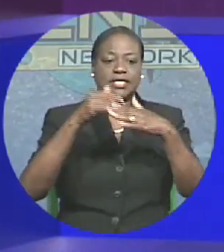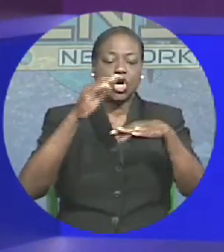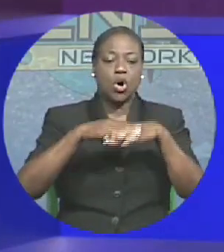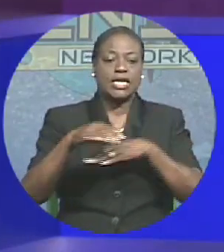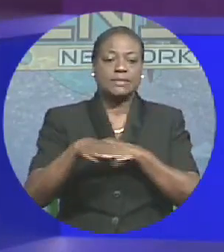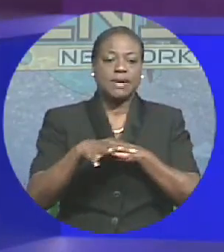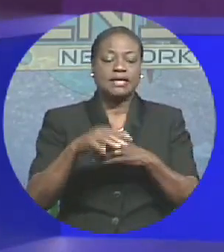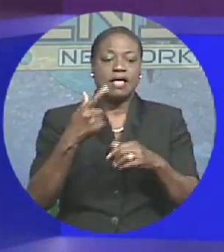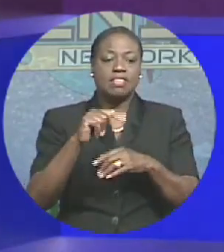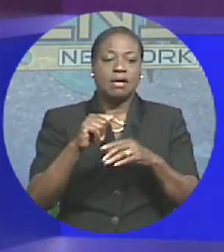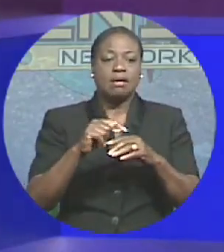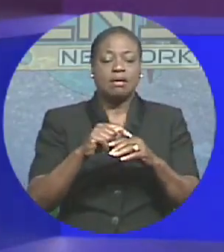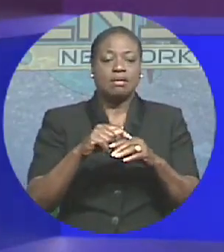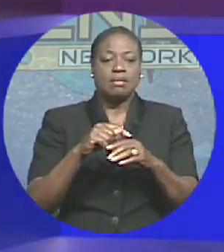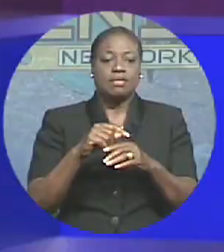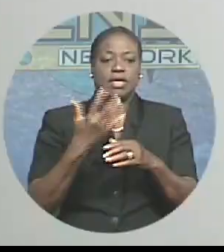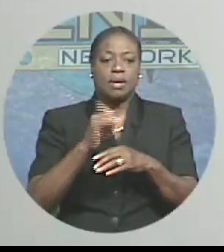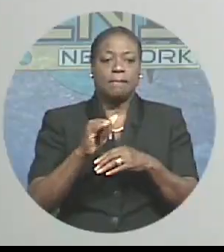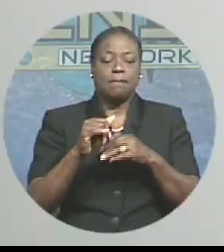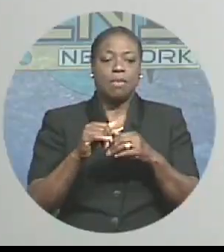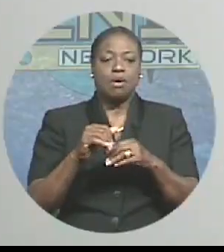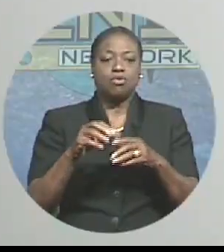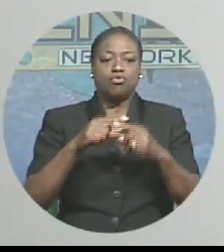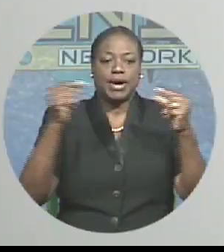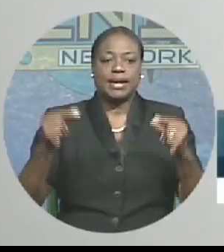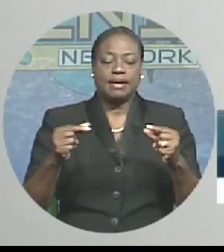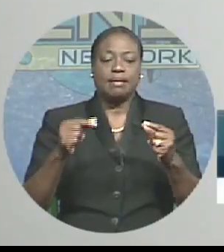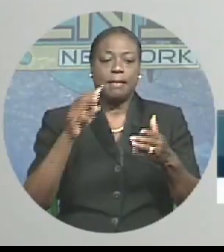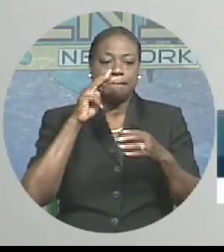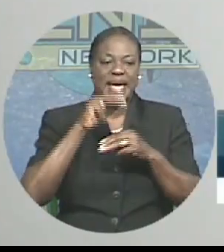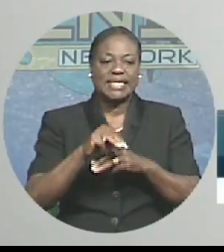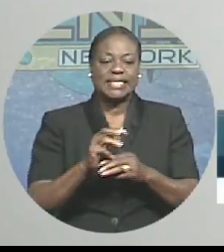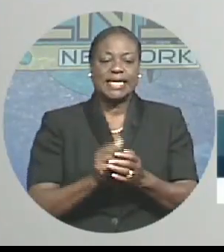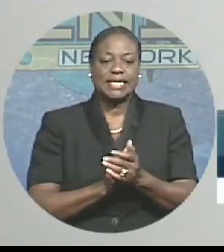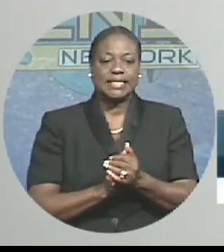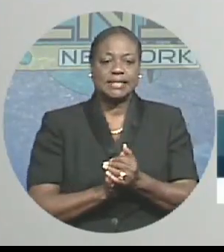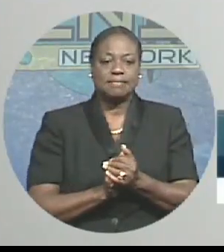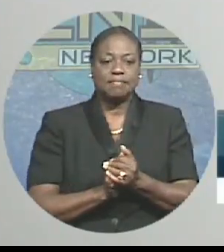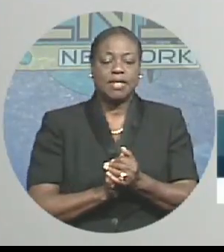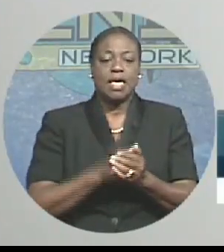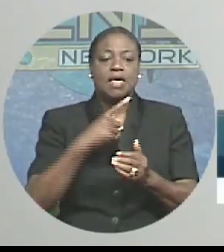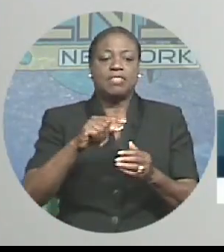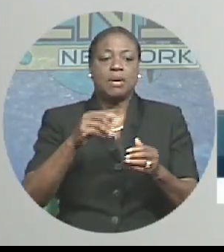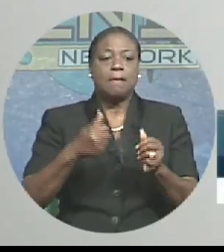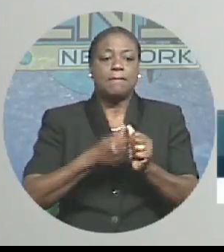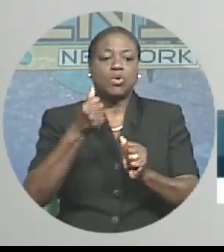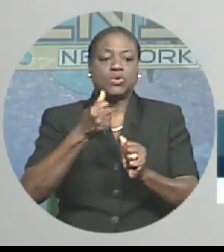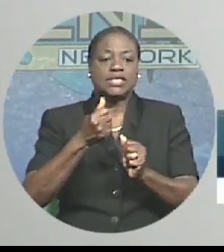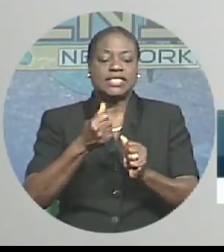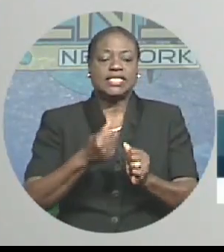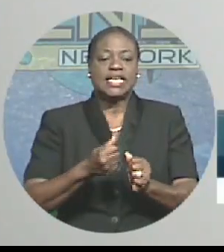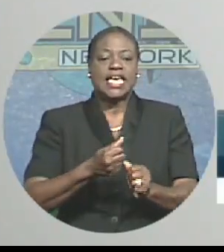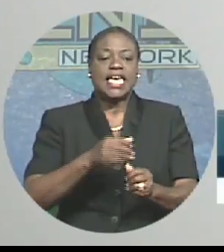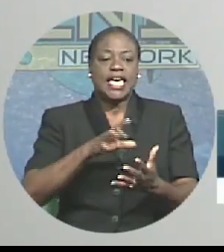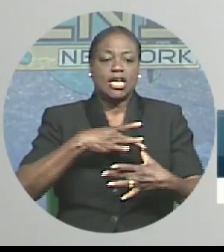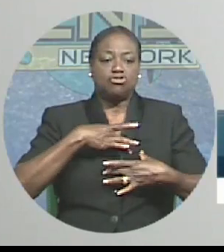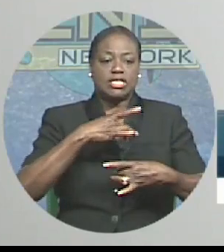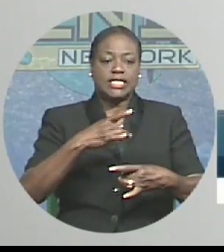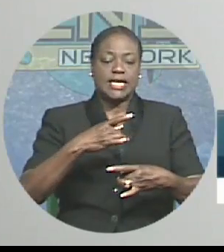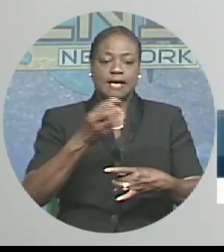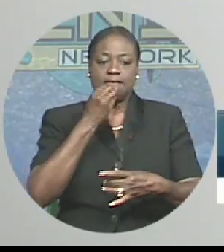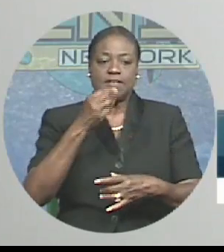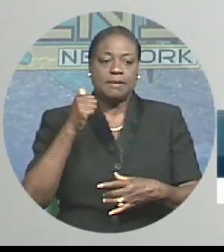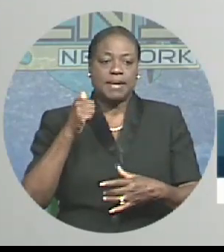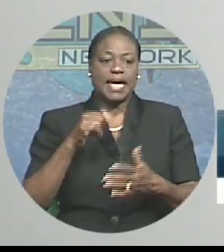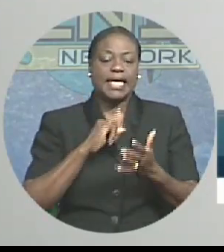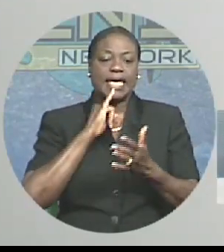is holding on to a greater mandate. The most interesting feedback I get, and the most rewarding feedback, is when people just